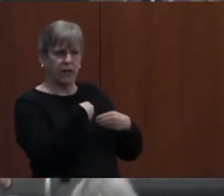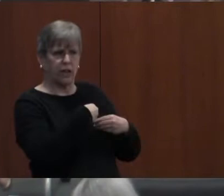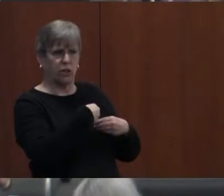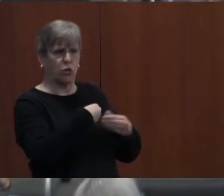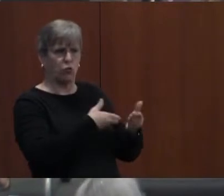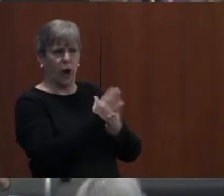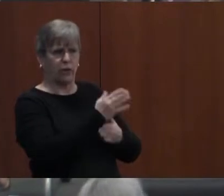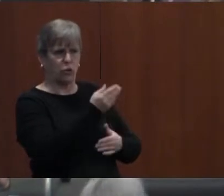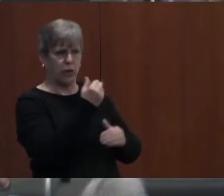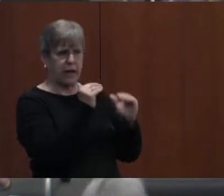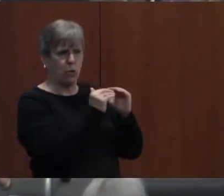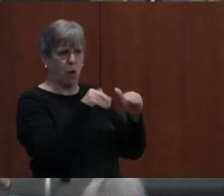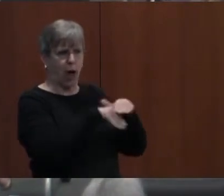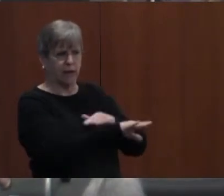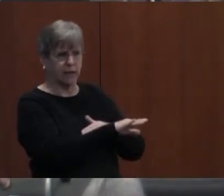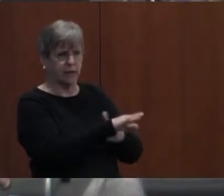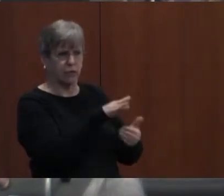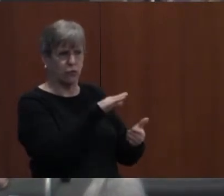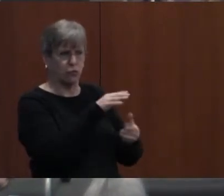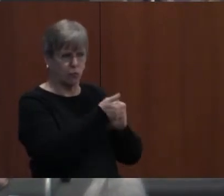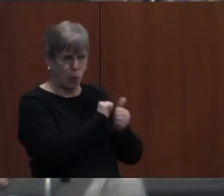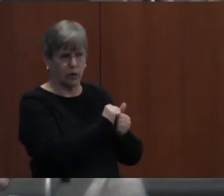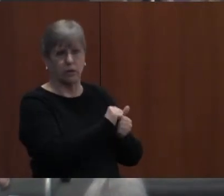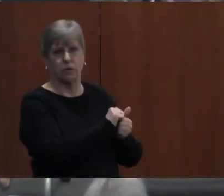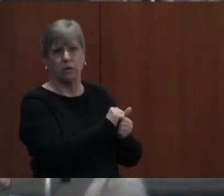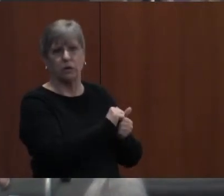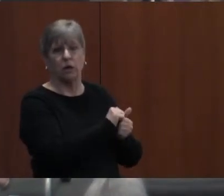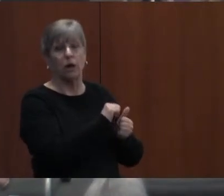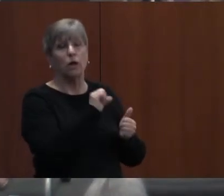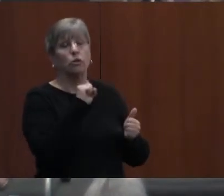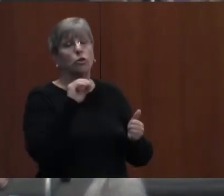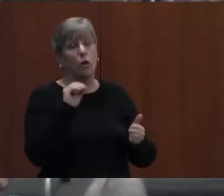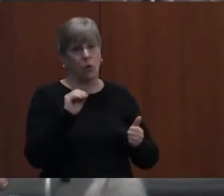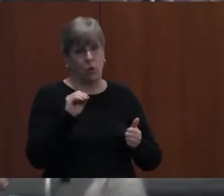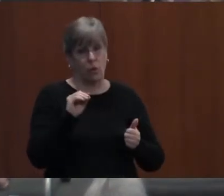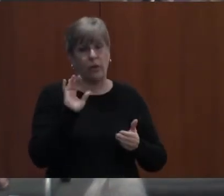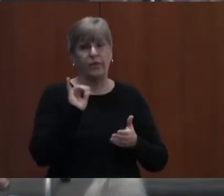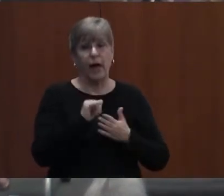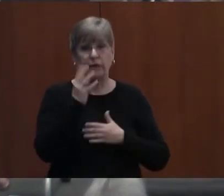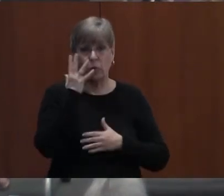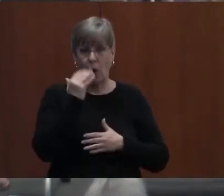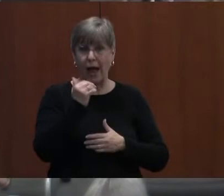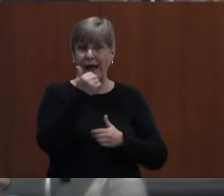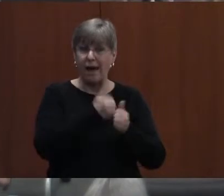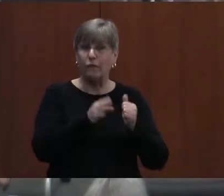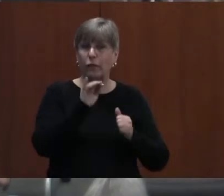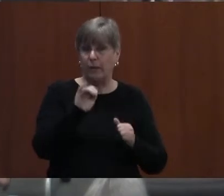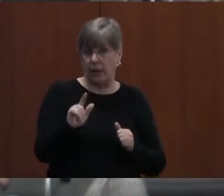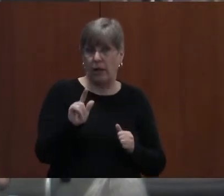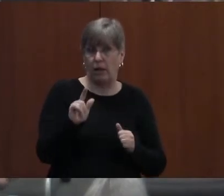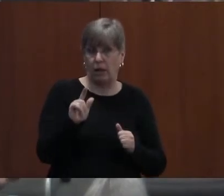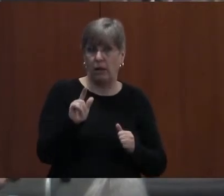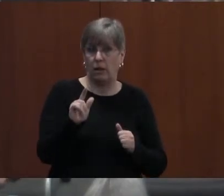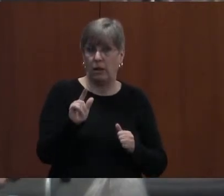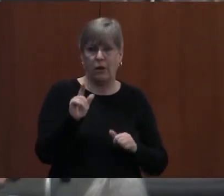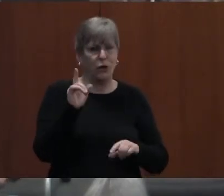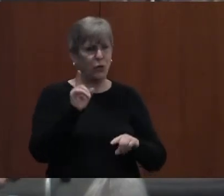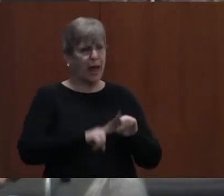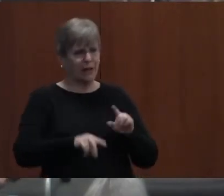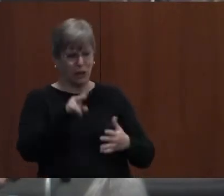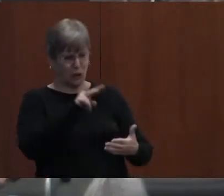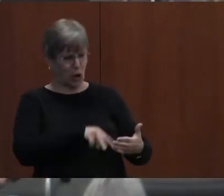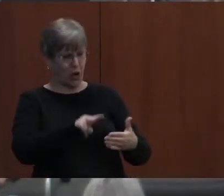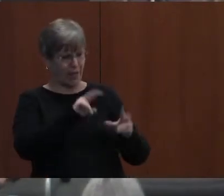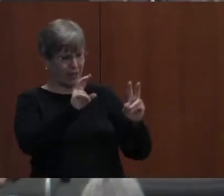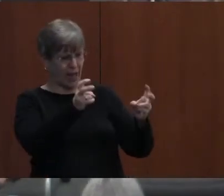a right to equal access to sports and so forth. So that's why every bill, you can't look just